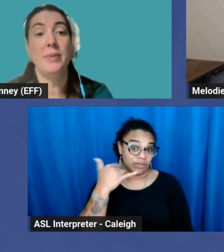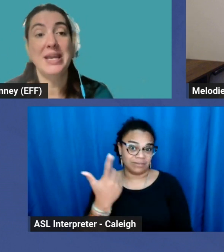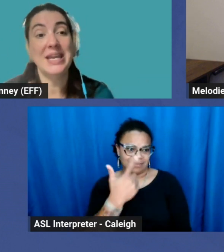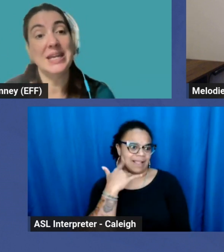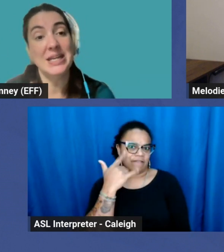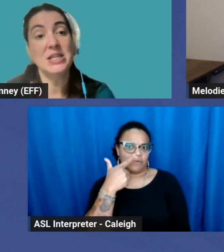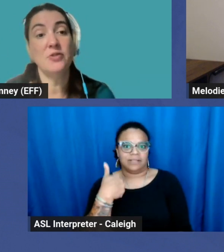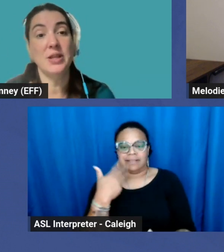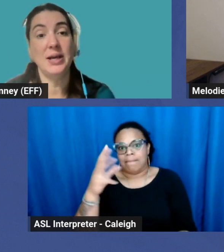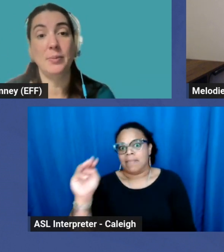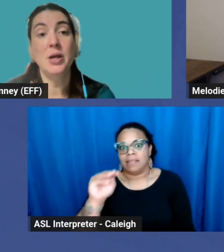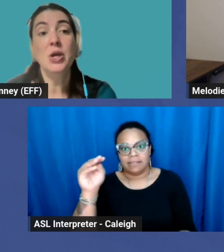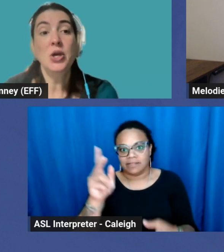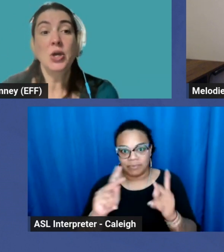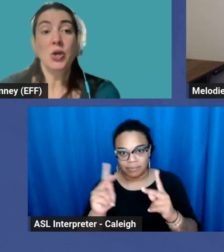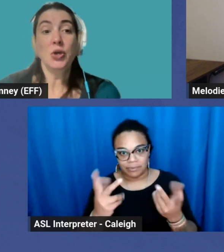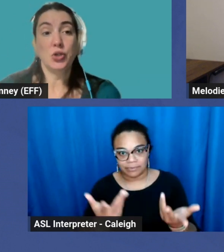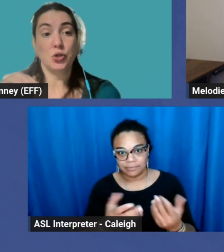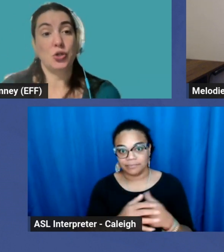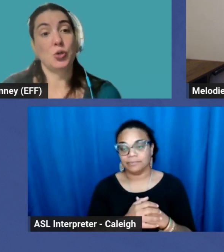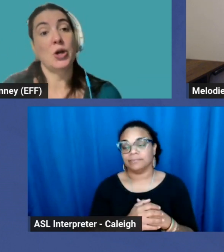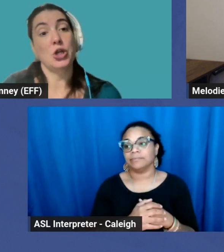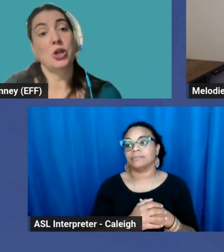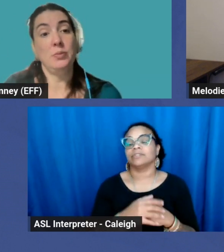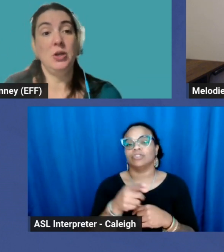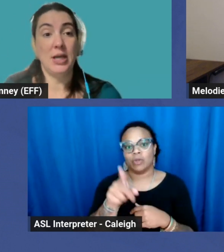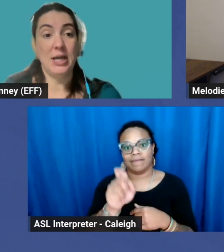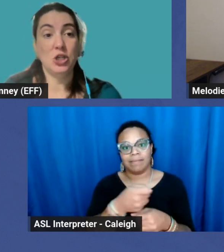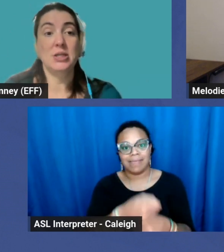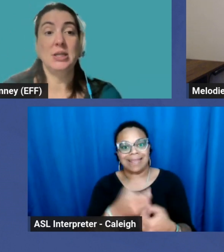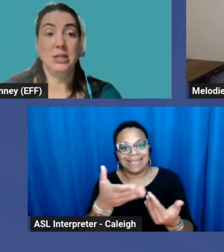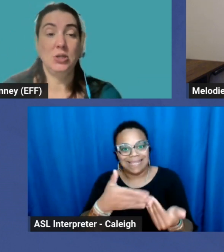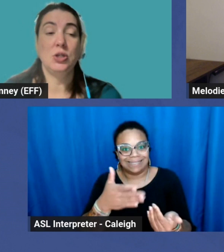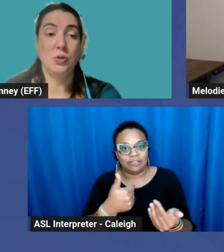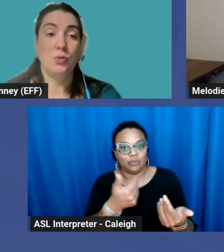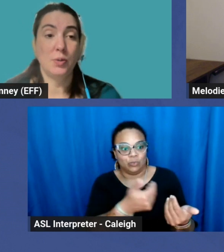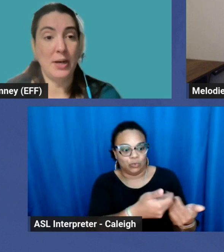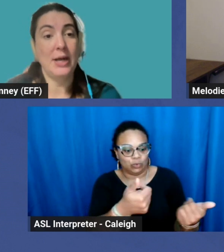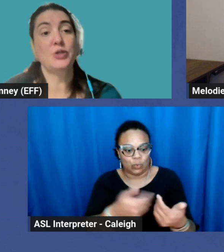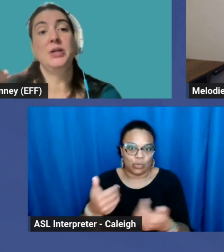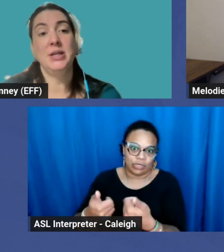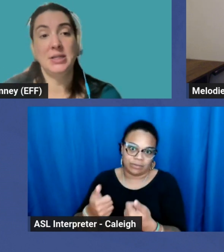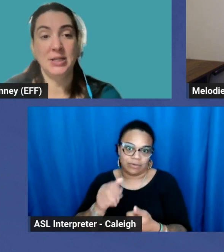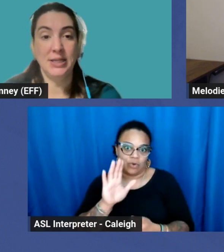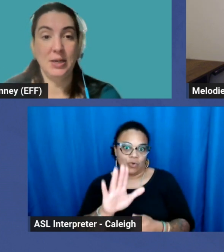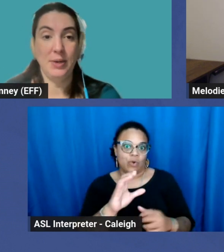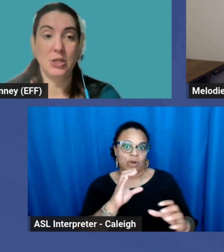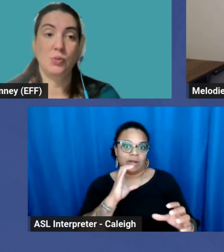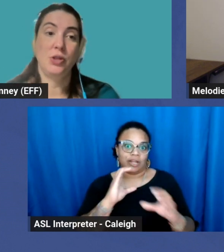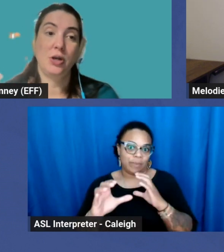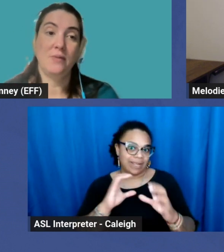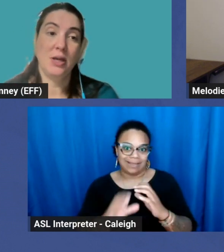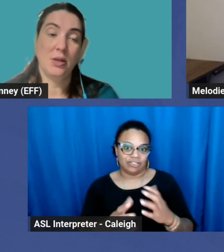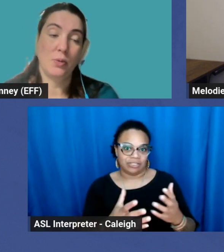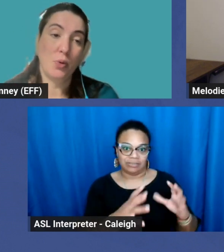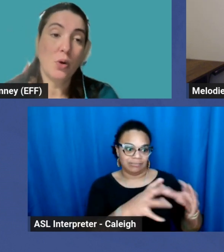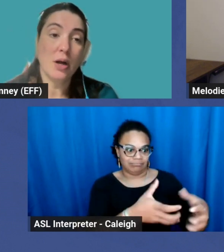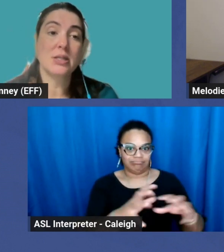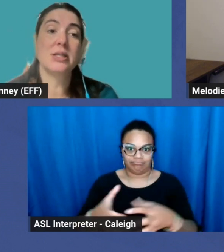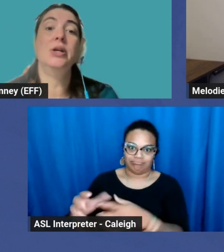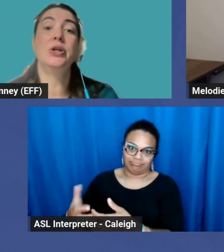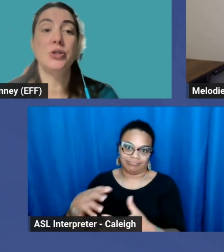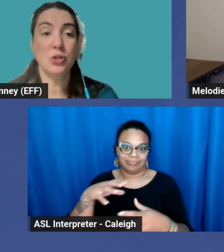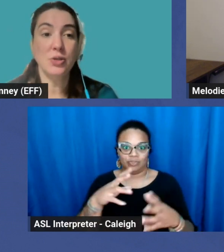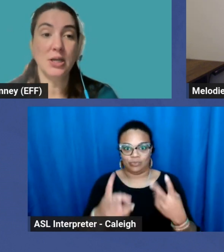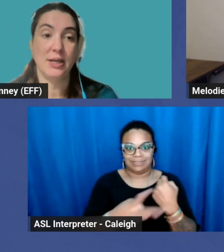So making it easy for them to sort your communications into the piles, put it into the database. So when they're giving the